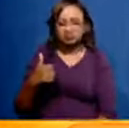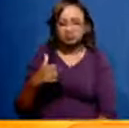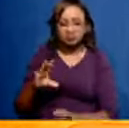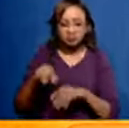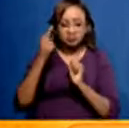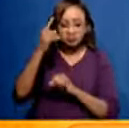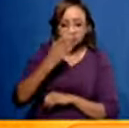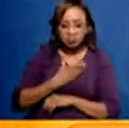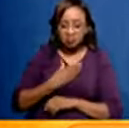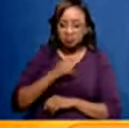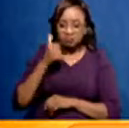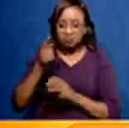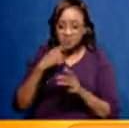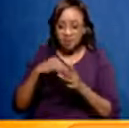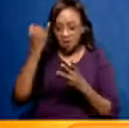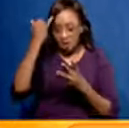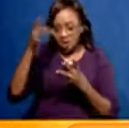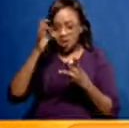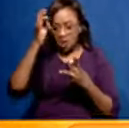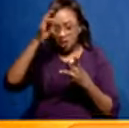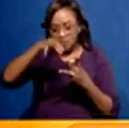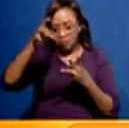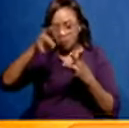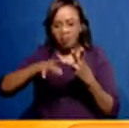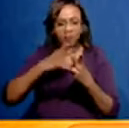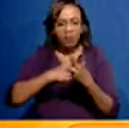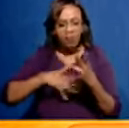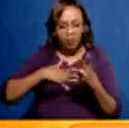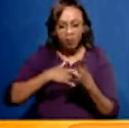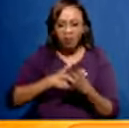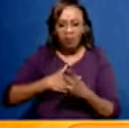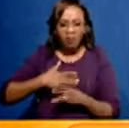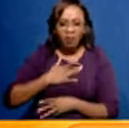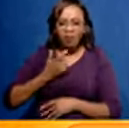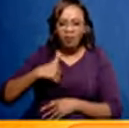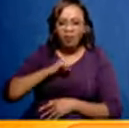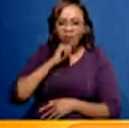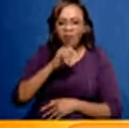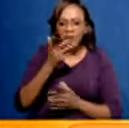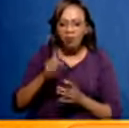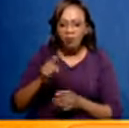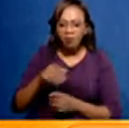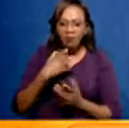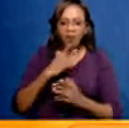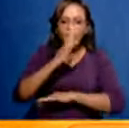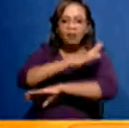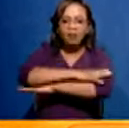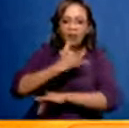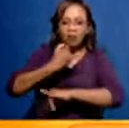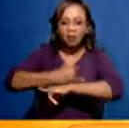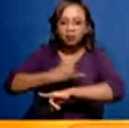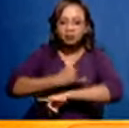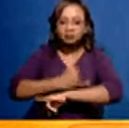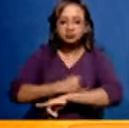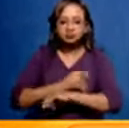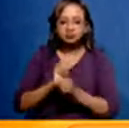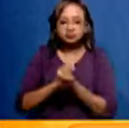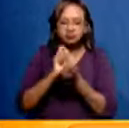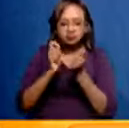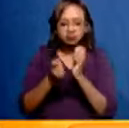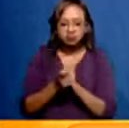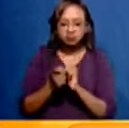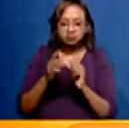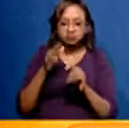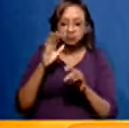suggested to the two of them, let's now build the platforms for institutional reform, which are vital in the coming period. Not 5 years from